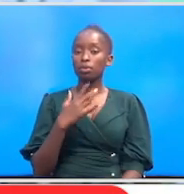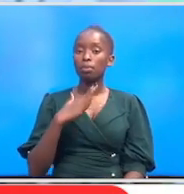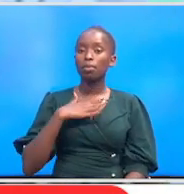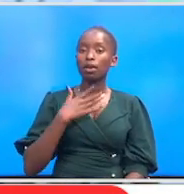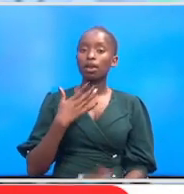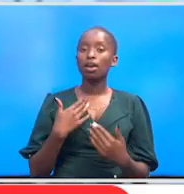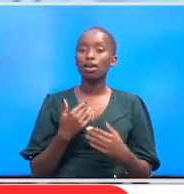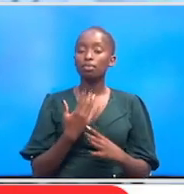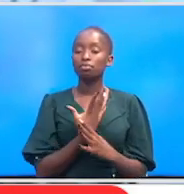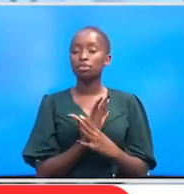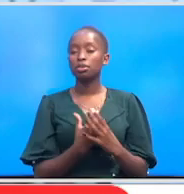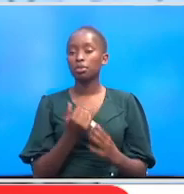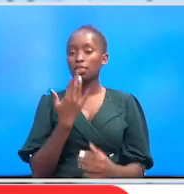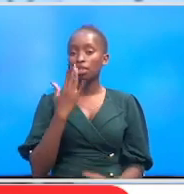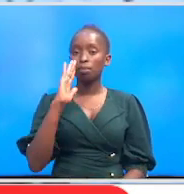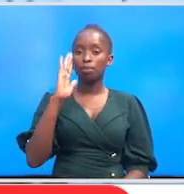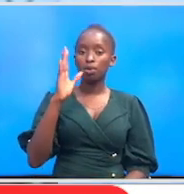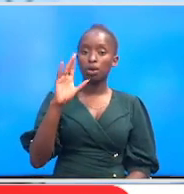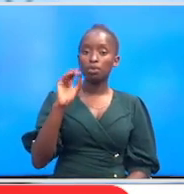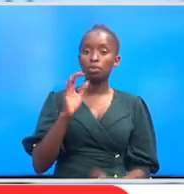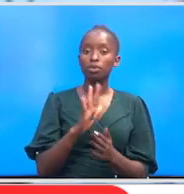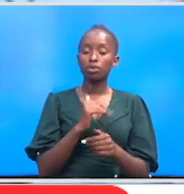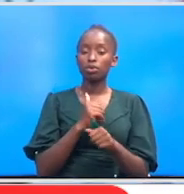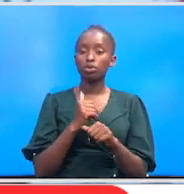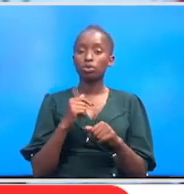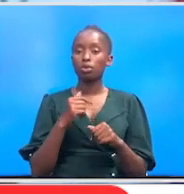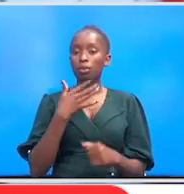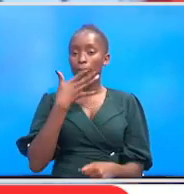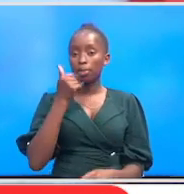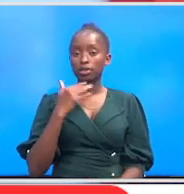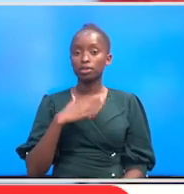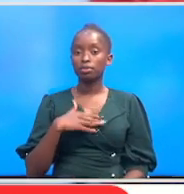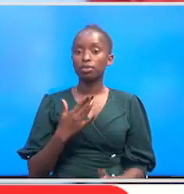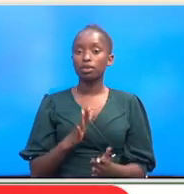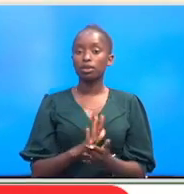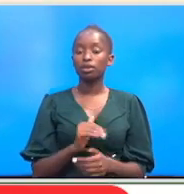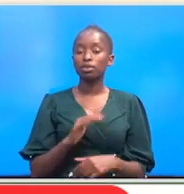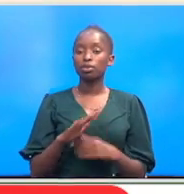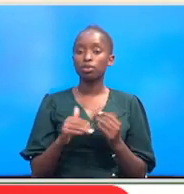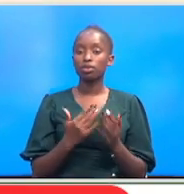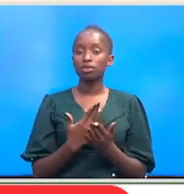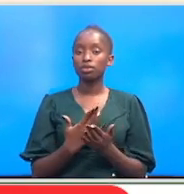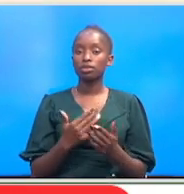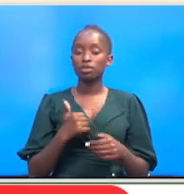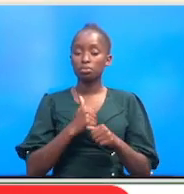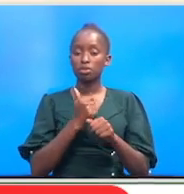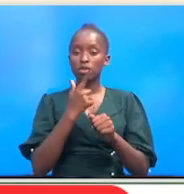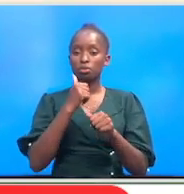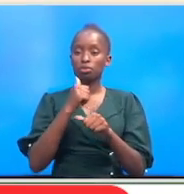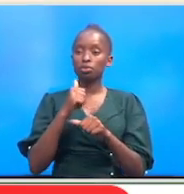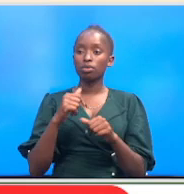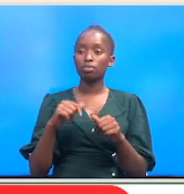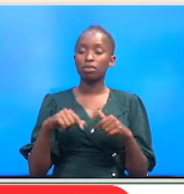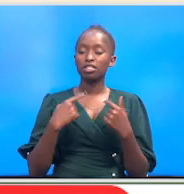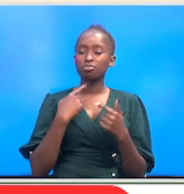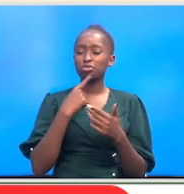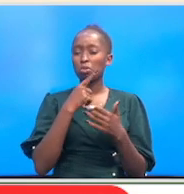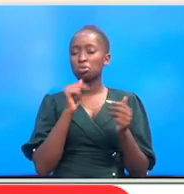disappoint them, and I will do my best to give the results that's needed. Mimi kitu naweza